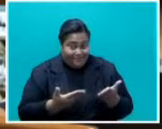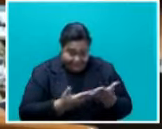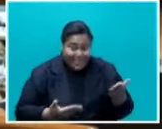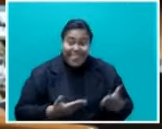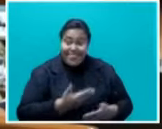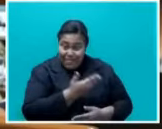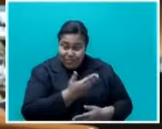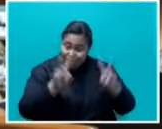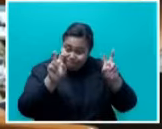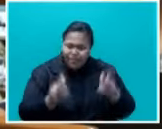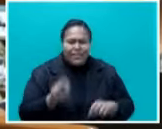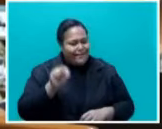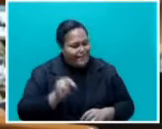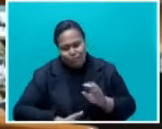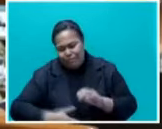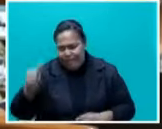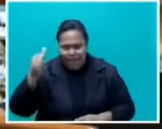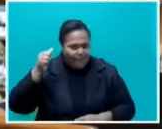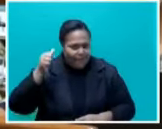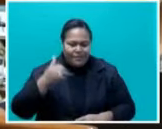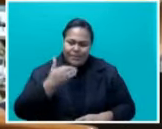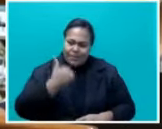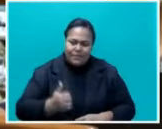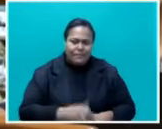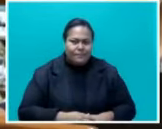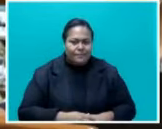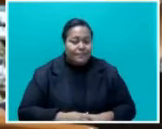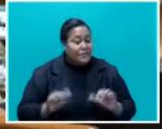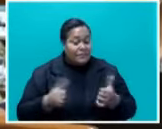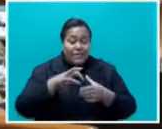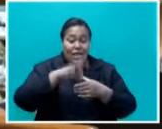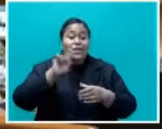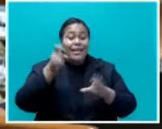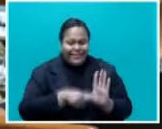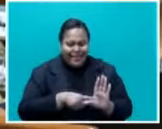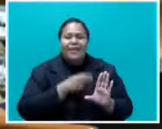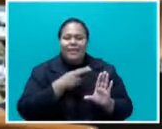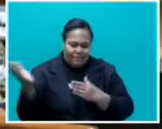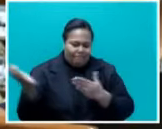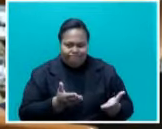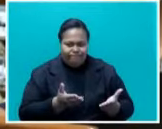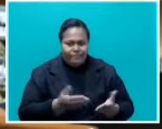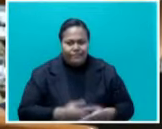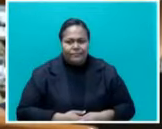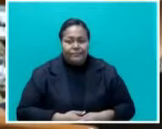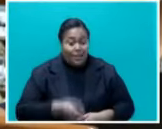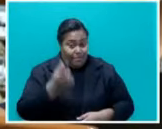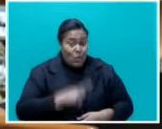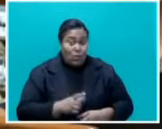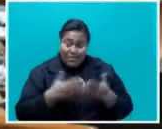to take it back. They need to leave it until after the election next year. Because this is going to